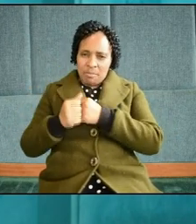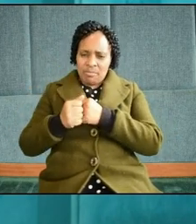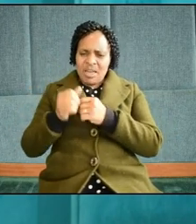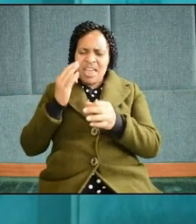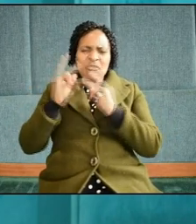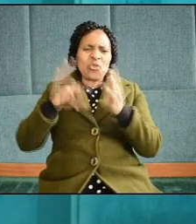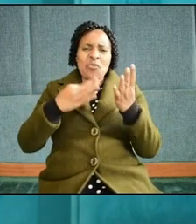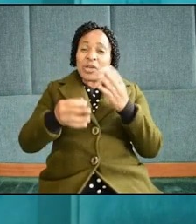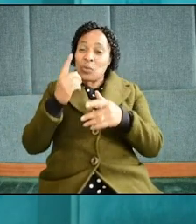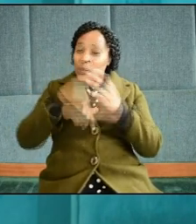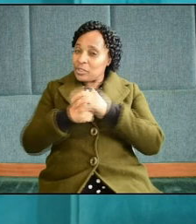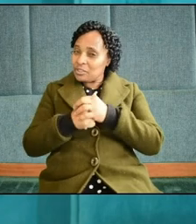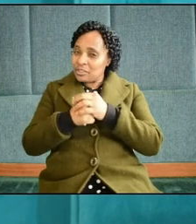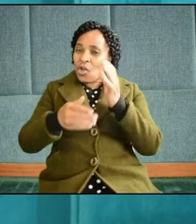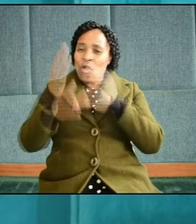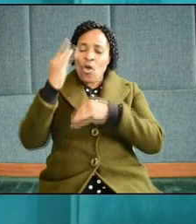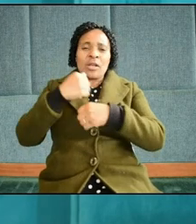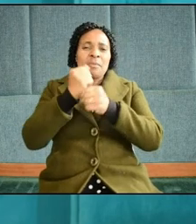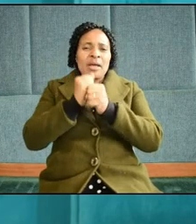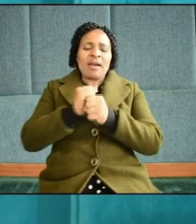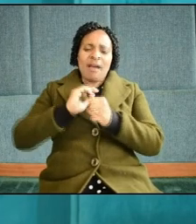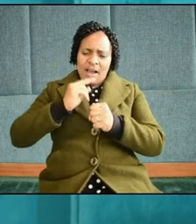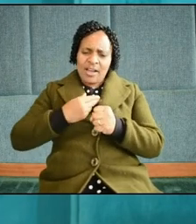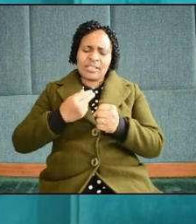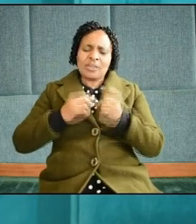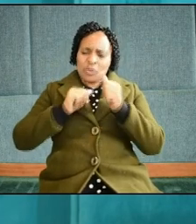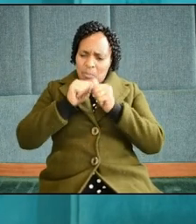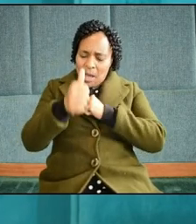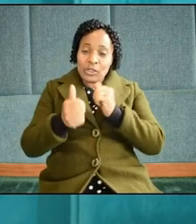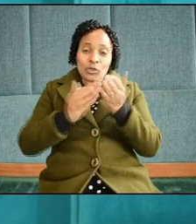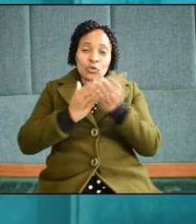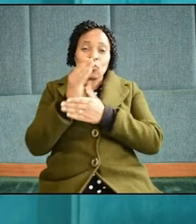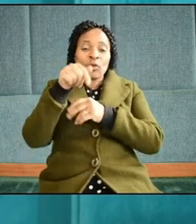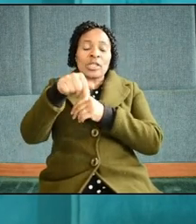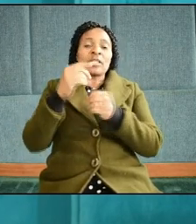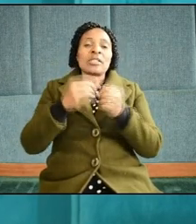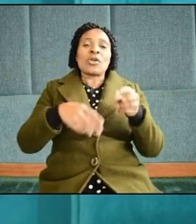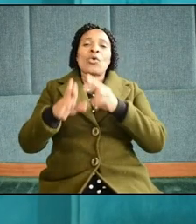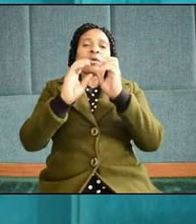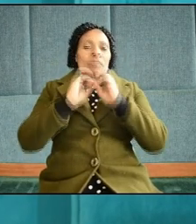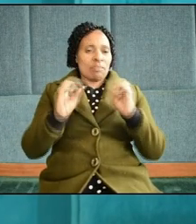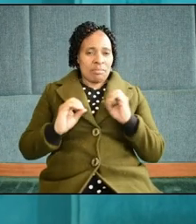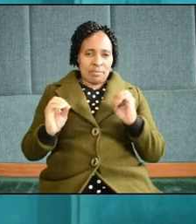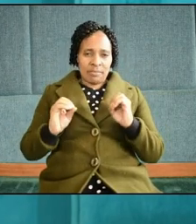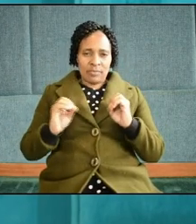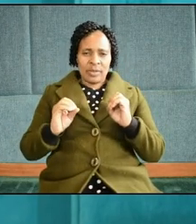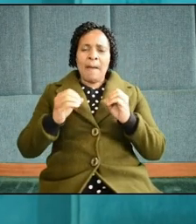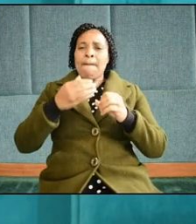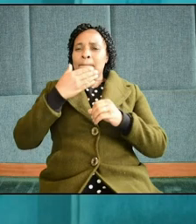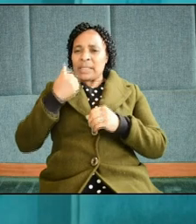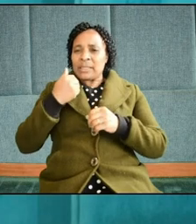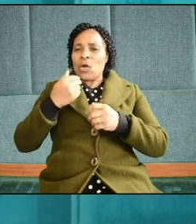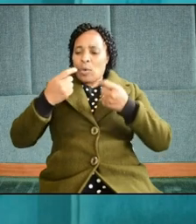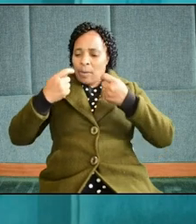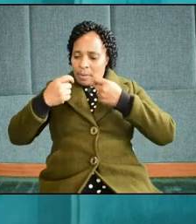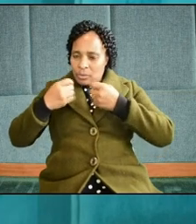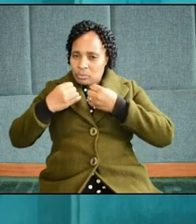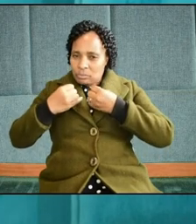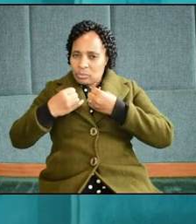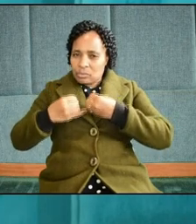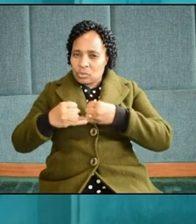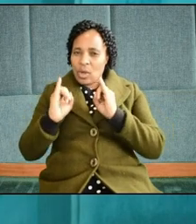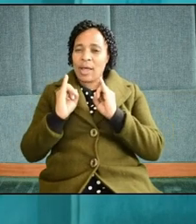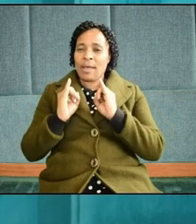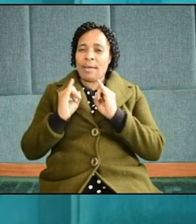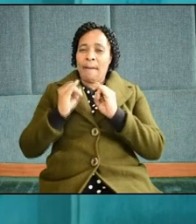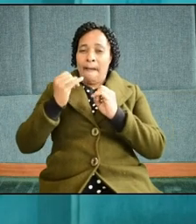has to make us pass through that road again. So the faster we pass the test, the better for all. The